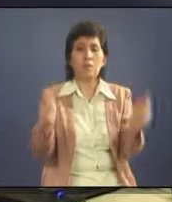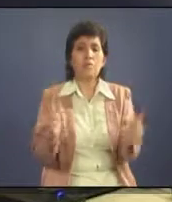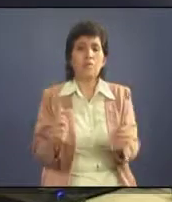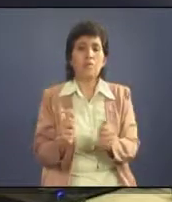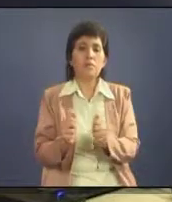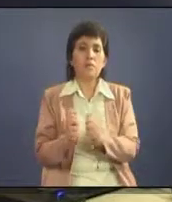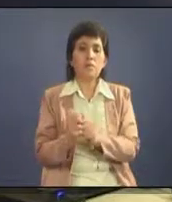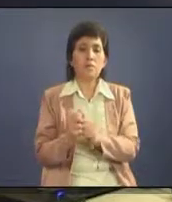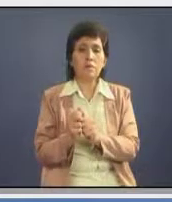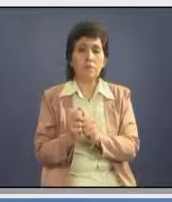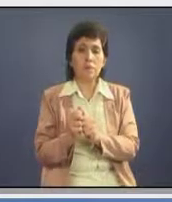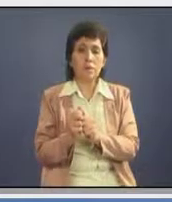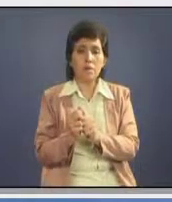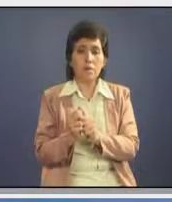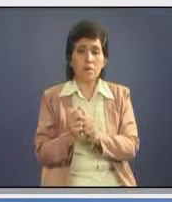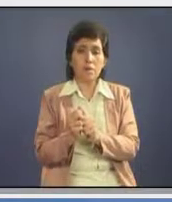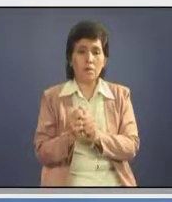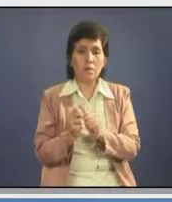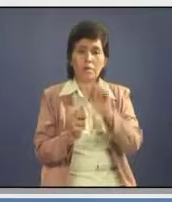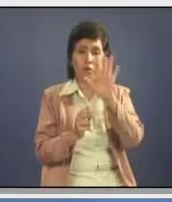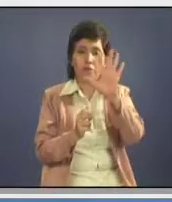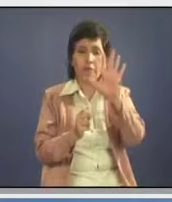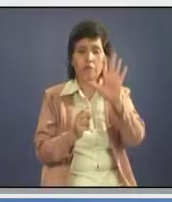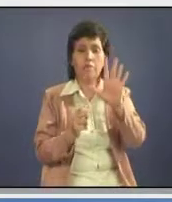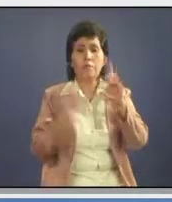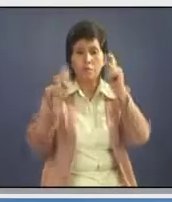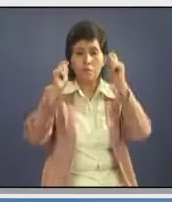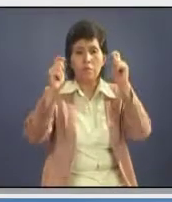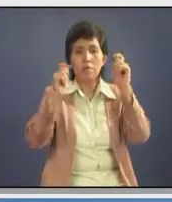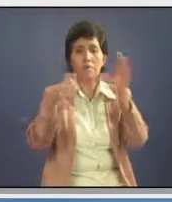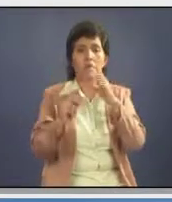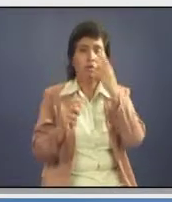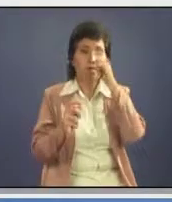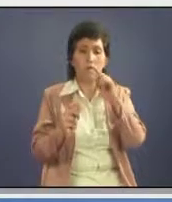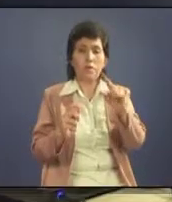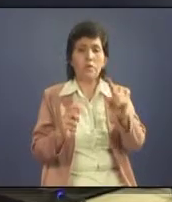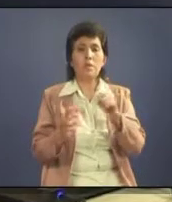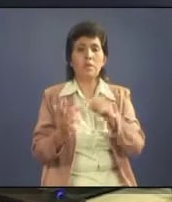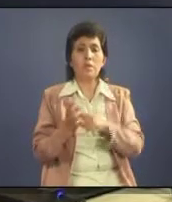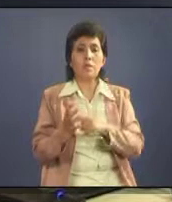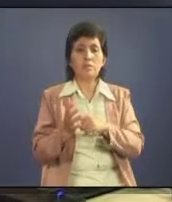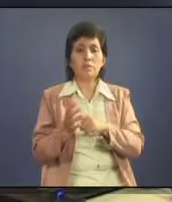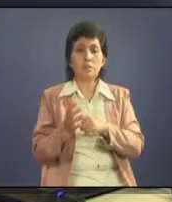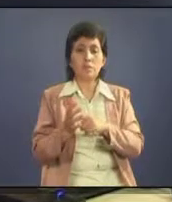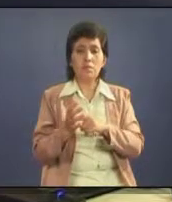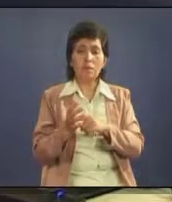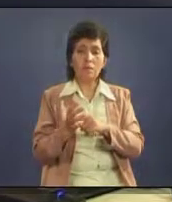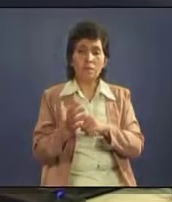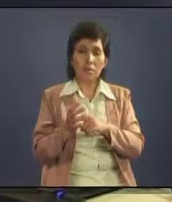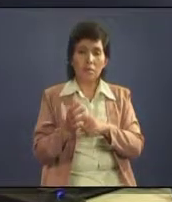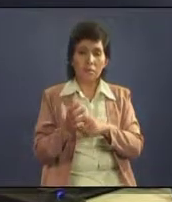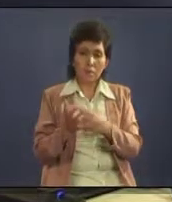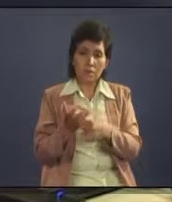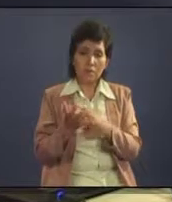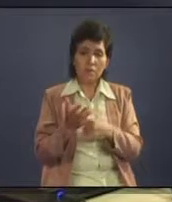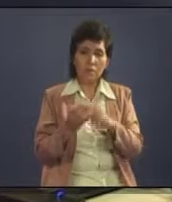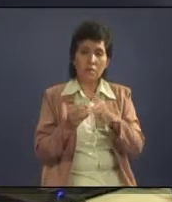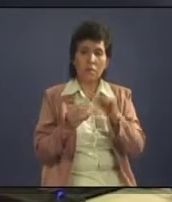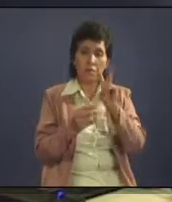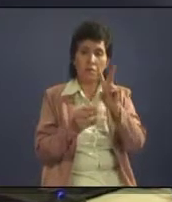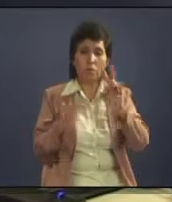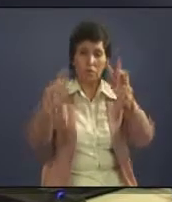tutorial, which would be your 5th tutorial. Now for this last tutorial, we'll be touching on 2